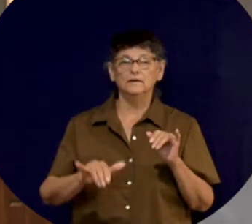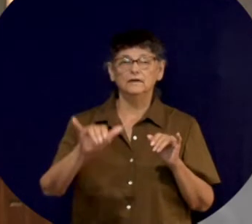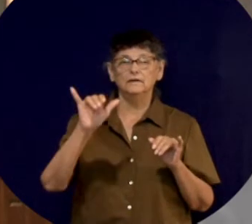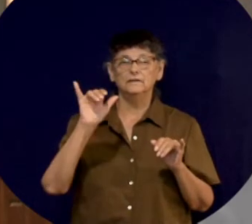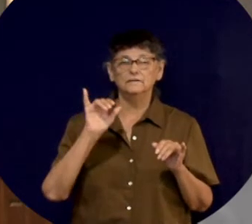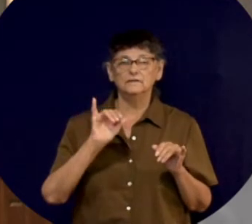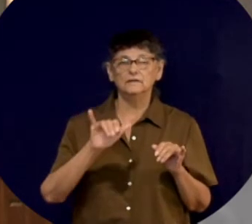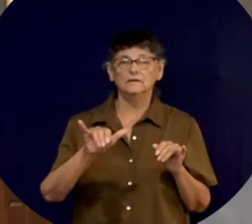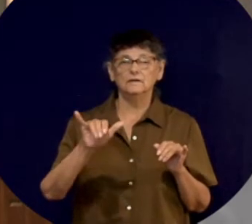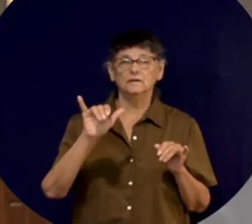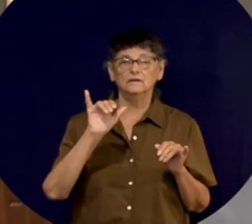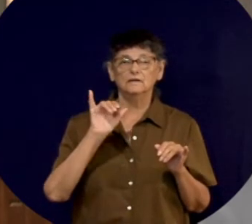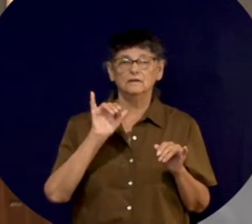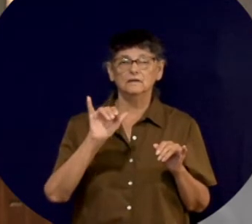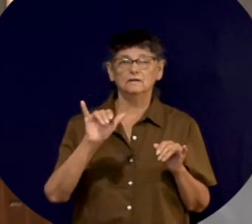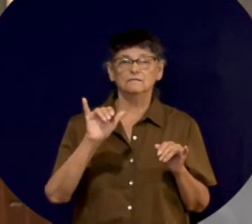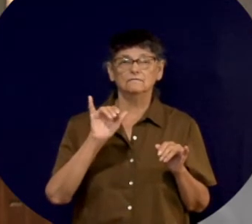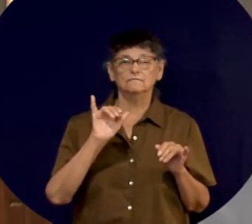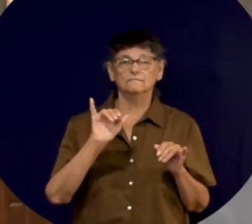forever and